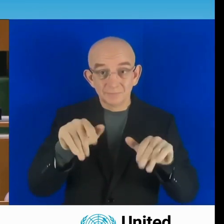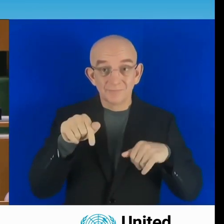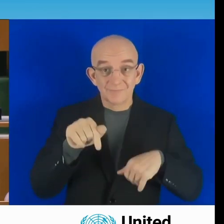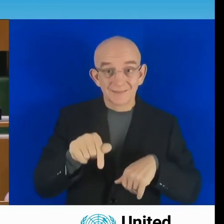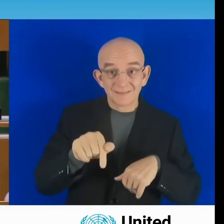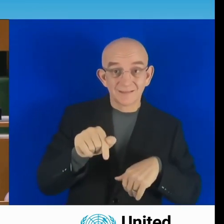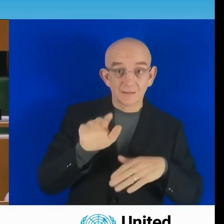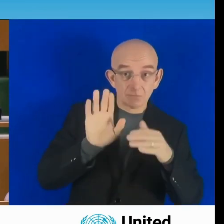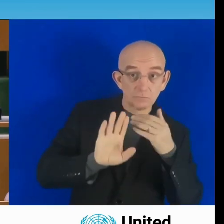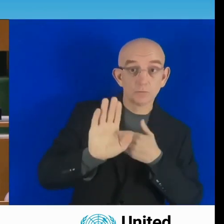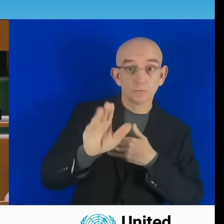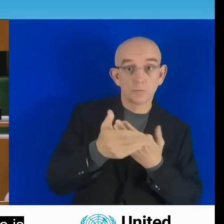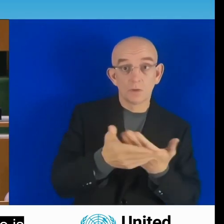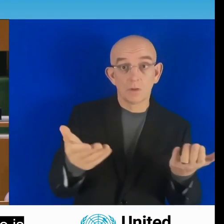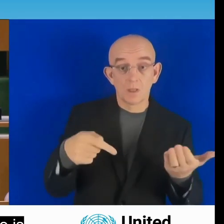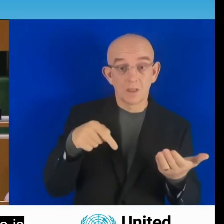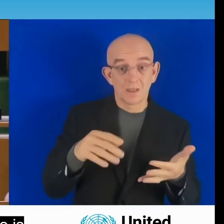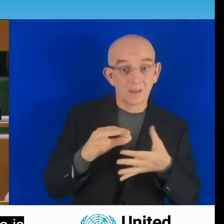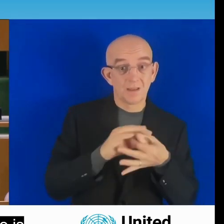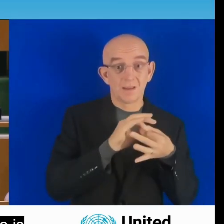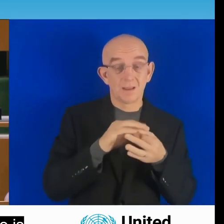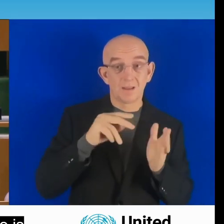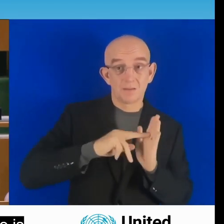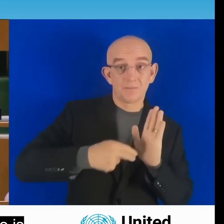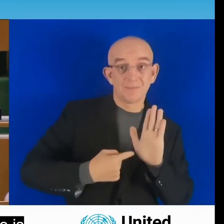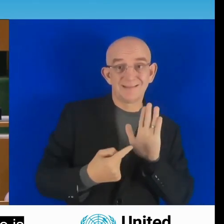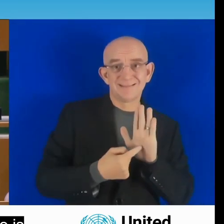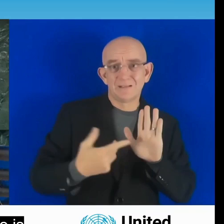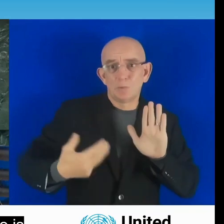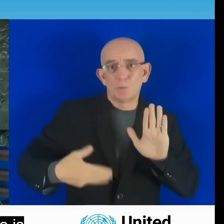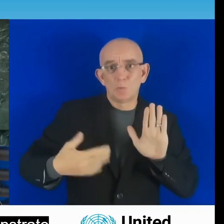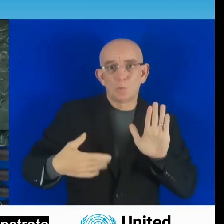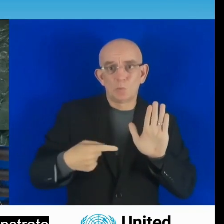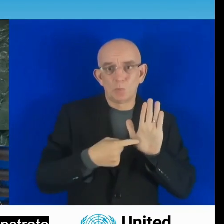shared resolve to chart this new course.